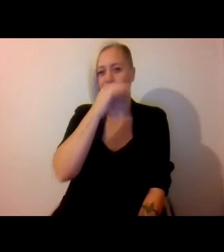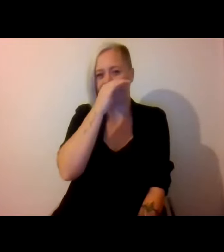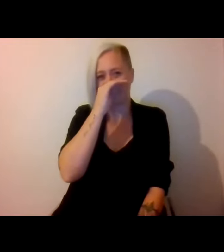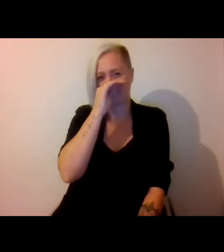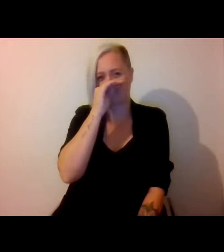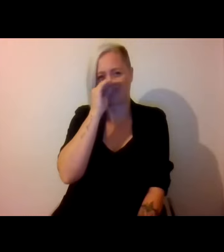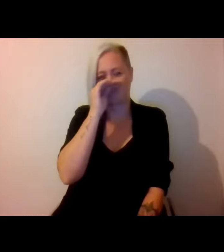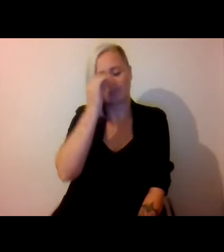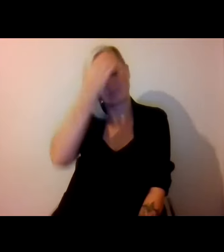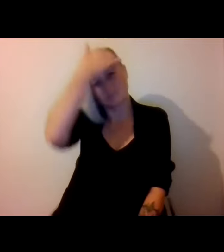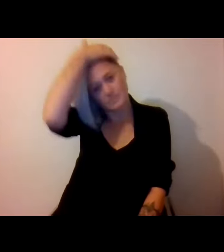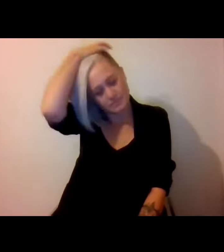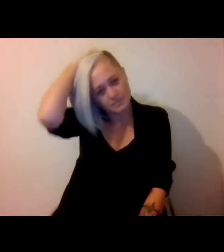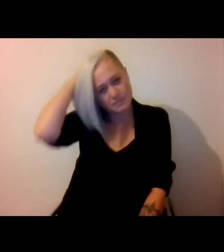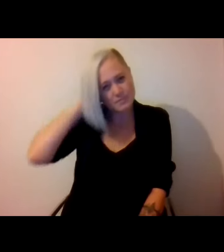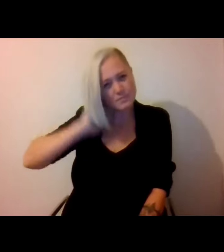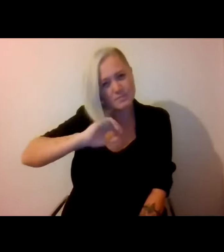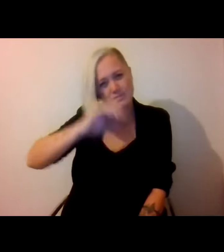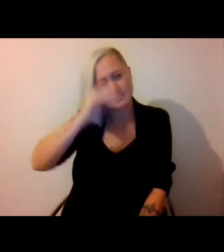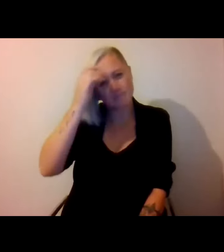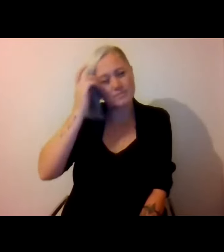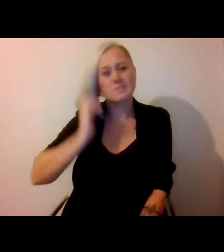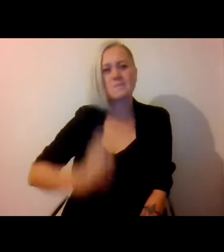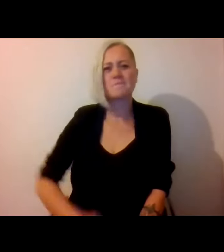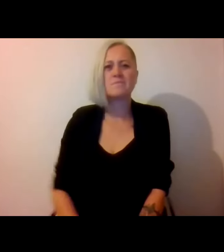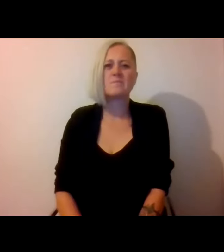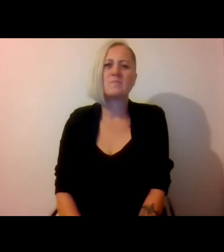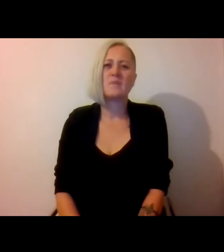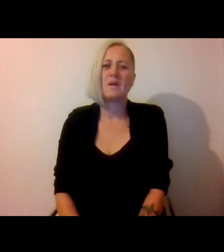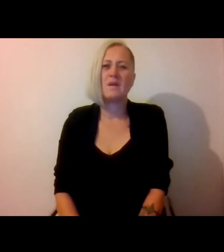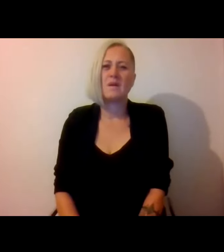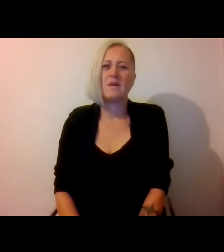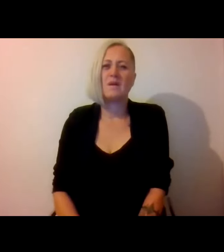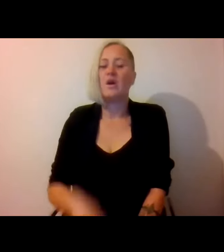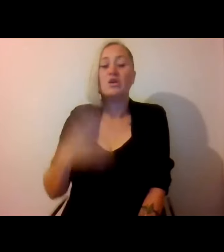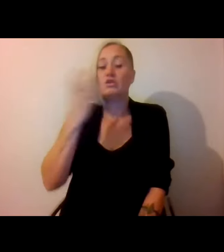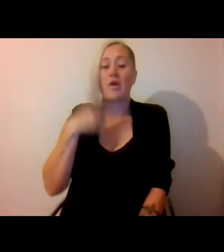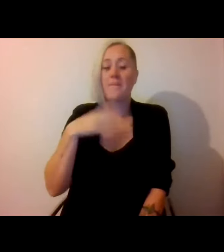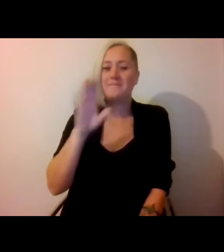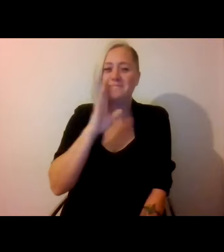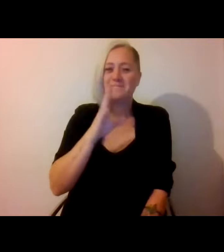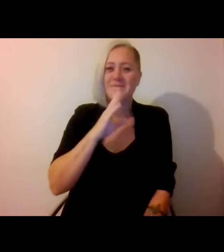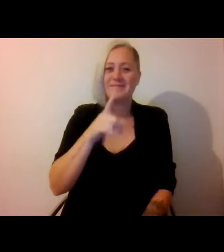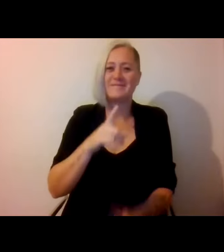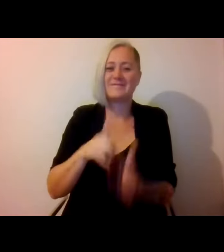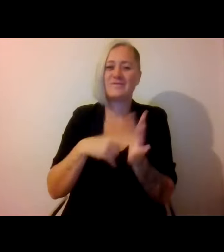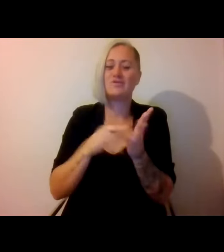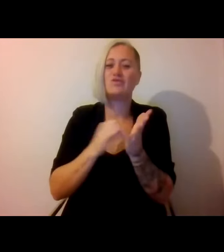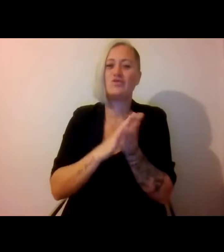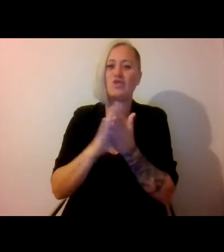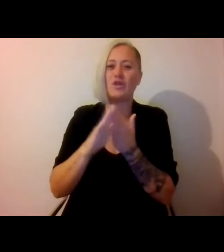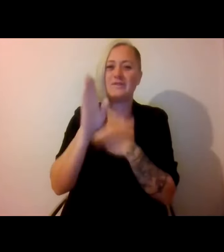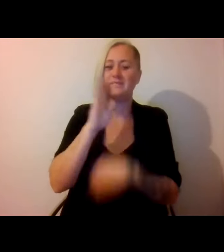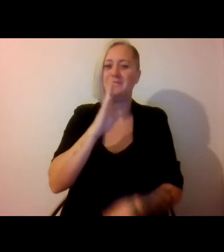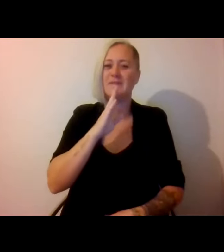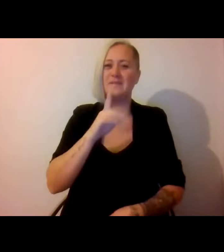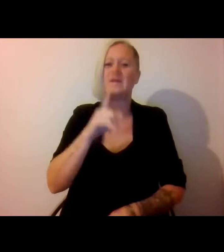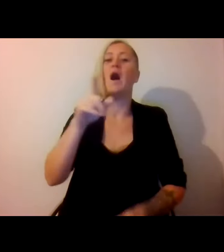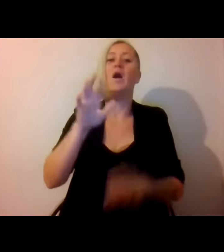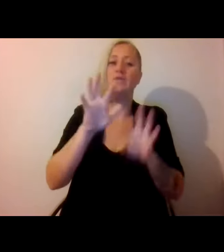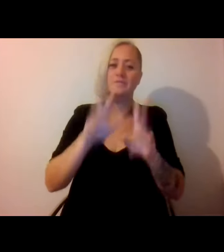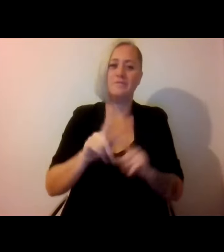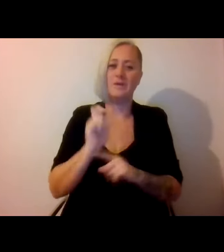Was someone asking a question? Yeah, I completely missed it, sorry. Sorry. Could you write down the question? Yes, I'll send it to you